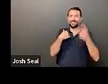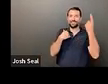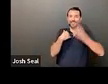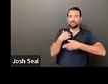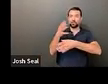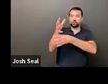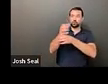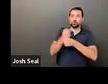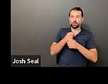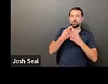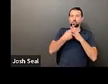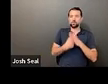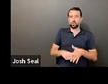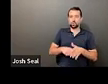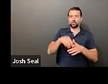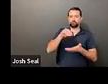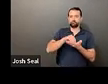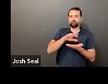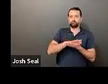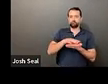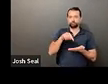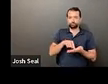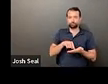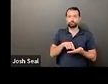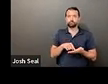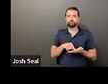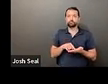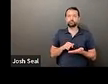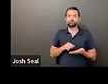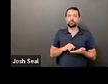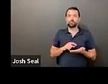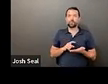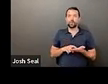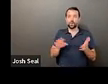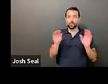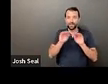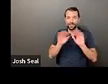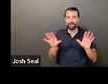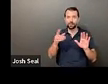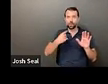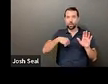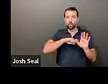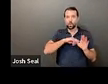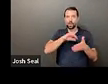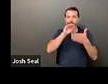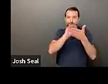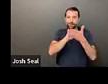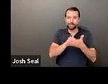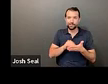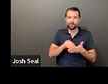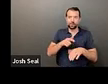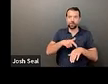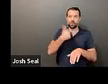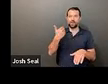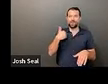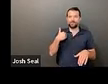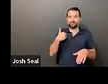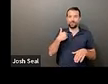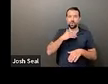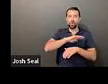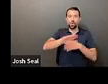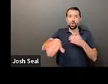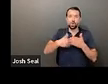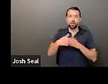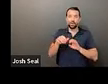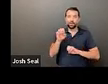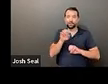days to make sure that we're clearly documenting that school day timeline. We look at the evaluations, we look at the written